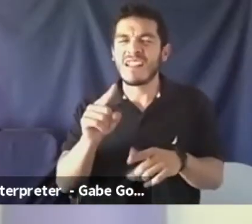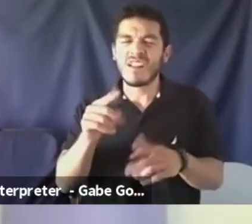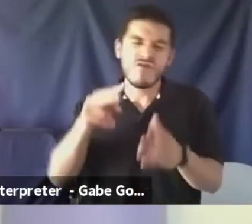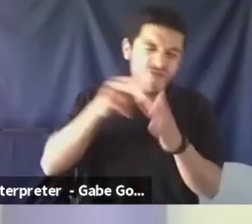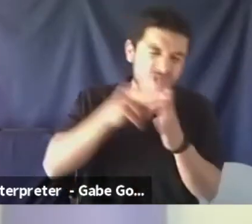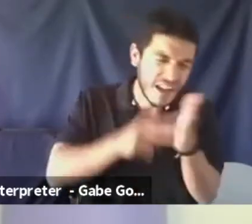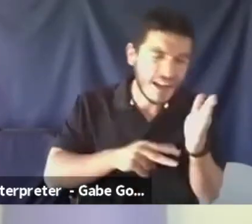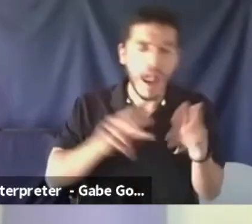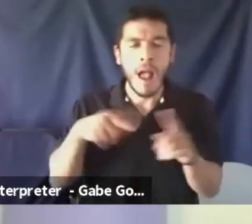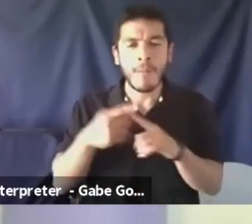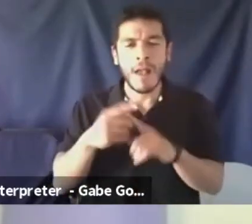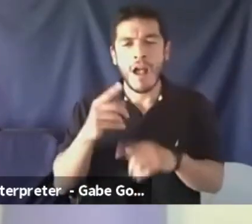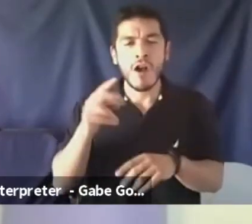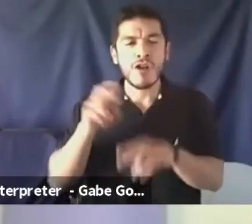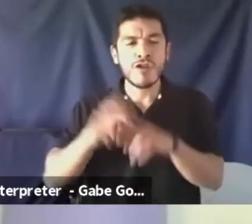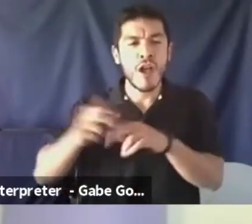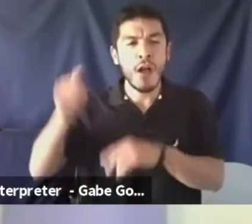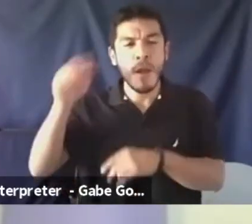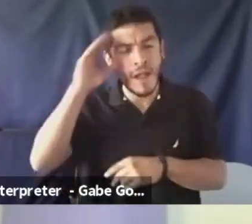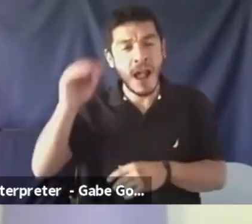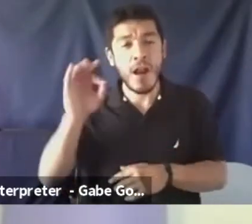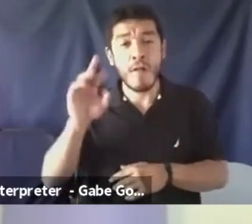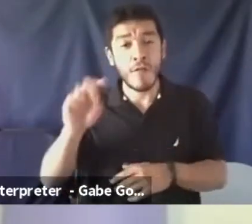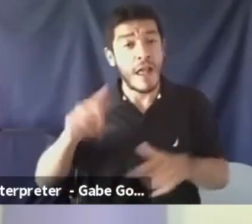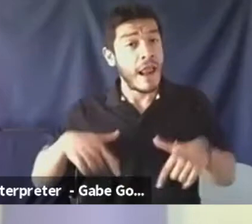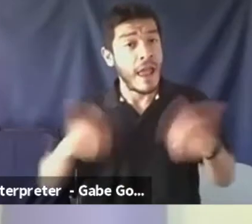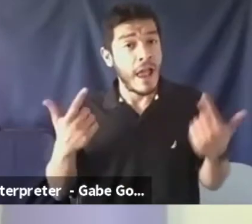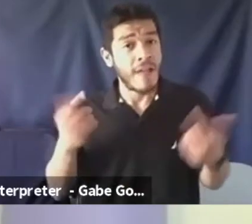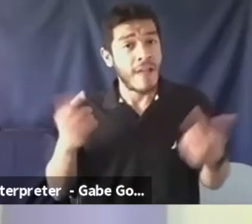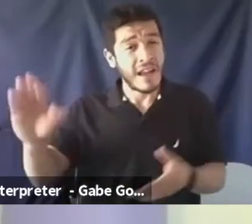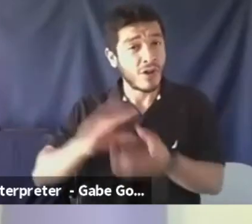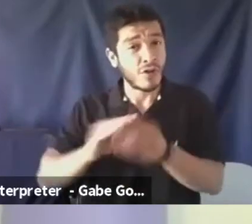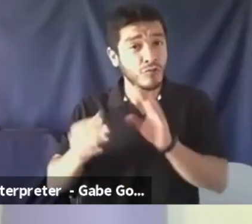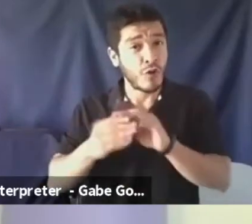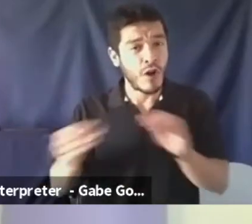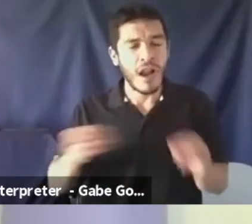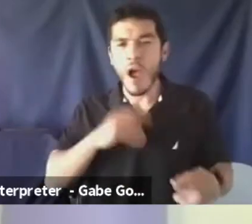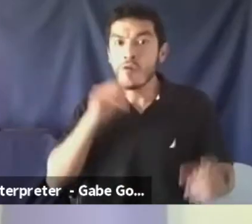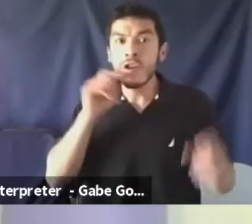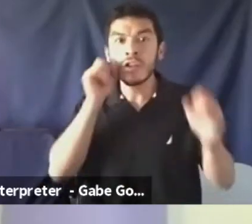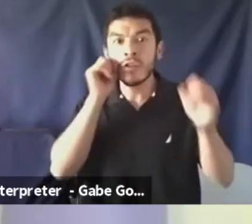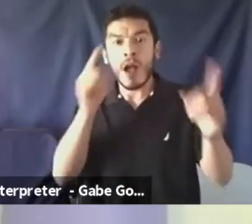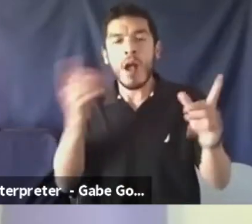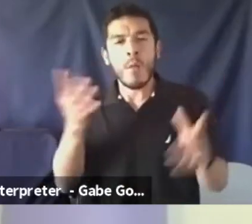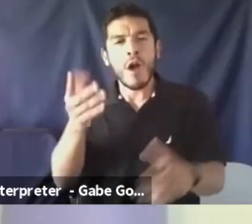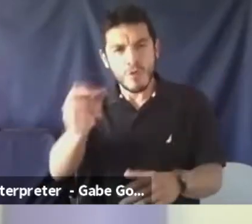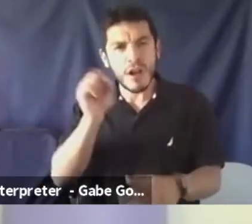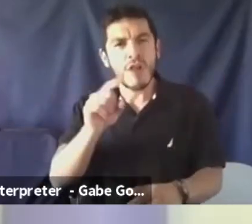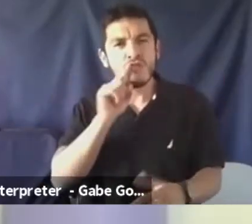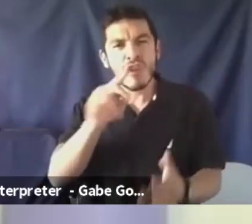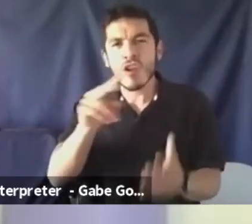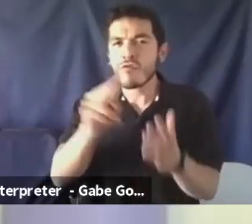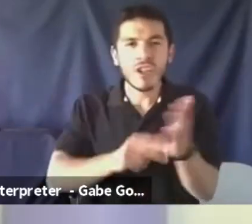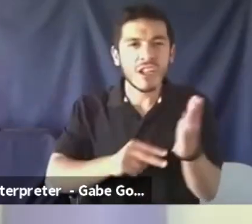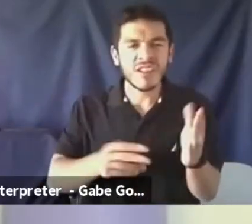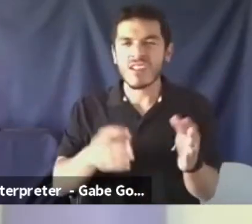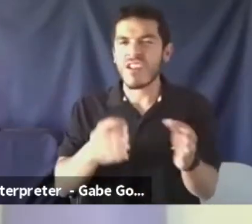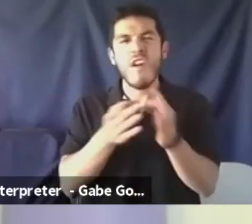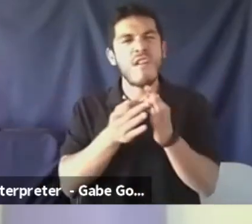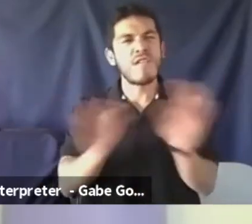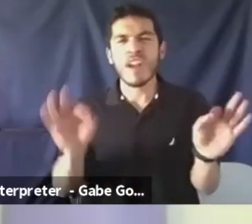life and this story, you'll be surprised how much you can readily access. I mean, free documentaries,